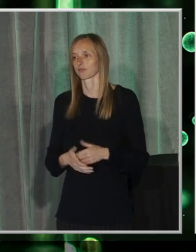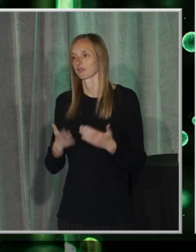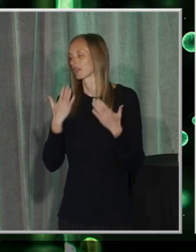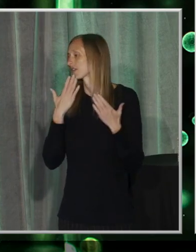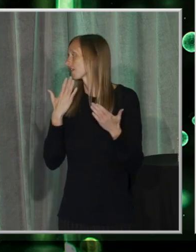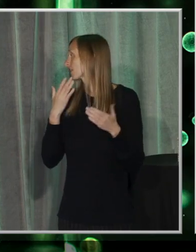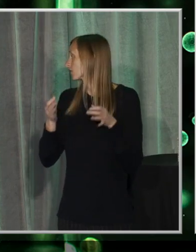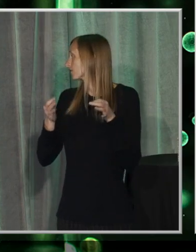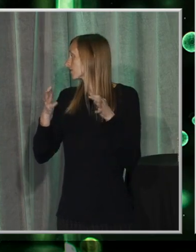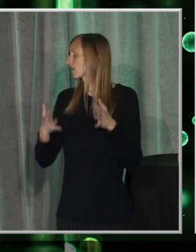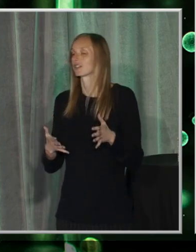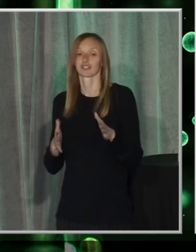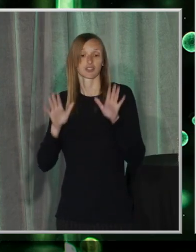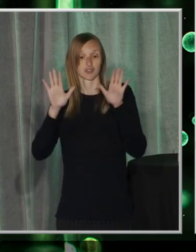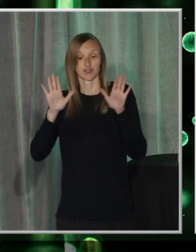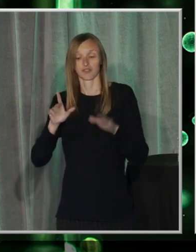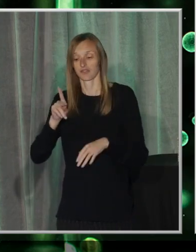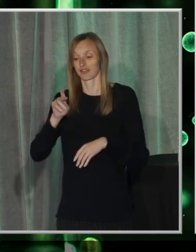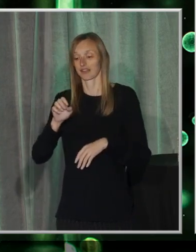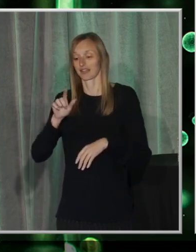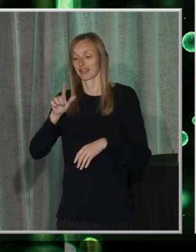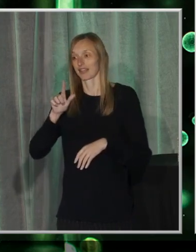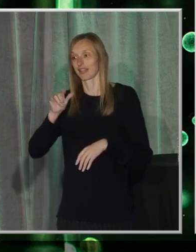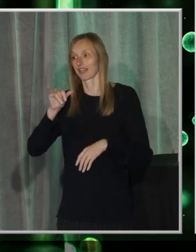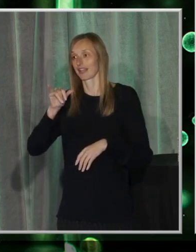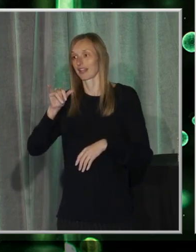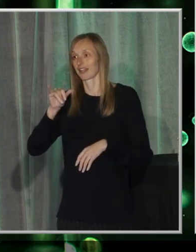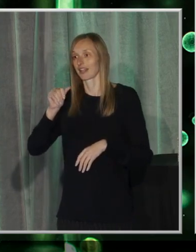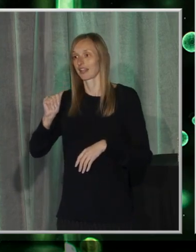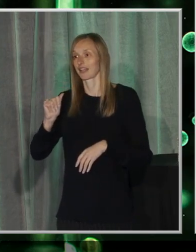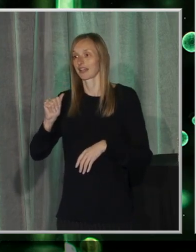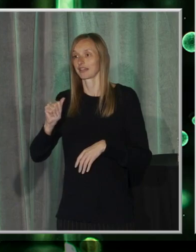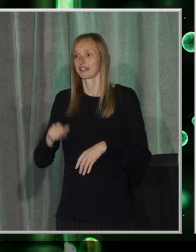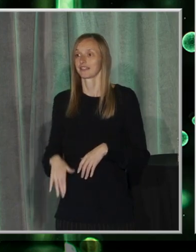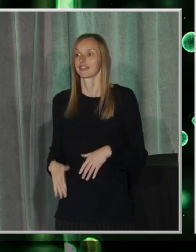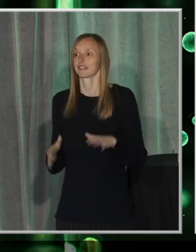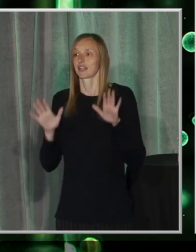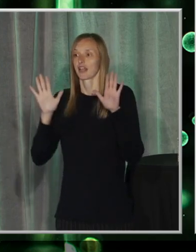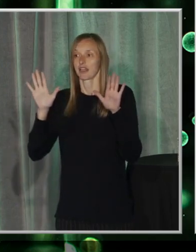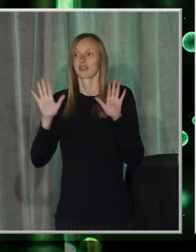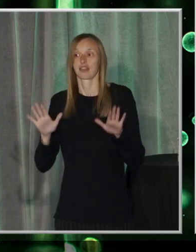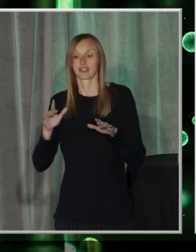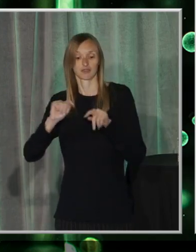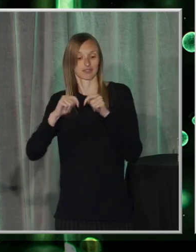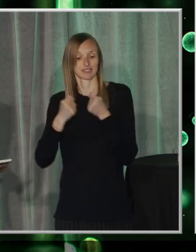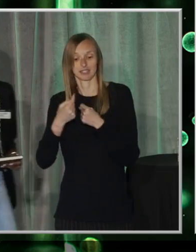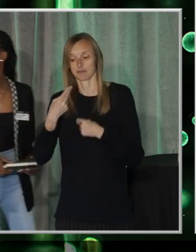judges. Great job, Kalia, and great job, Team Huzagro.